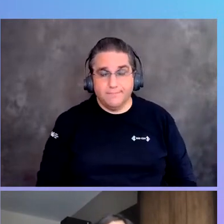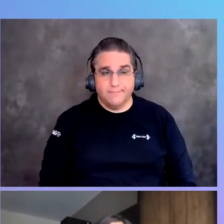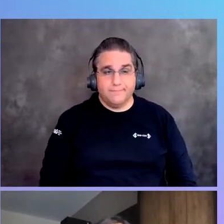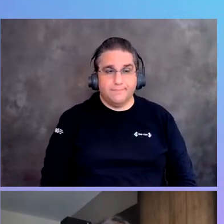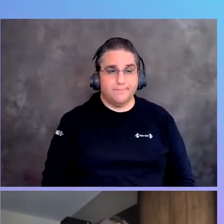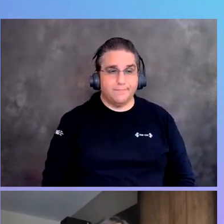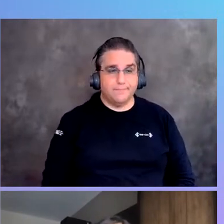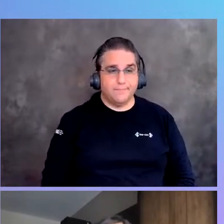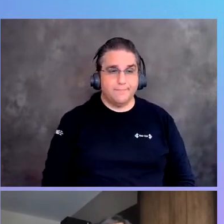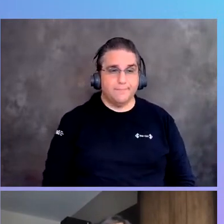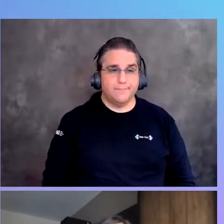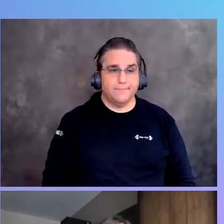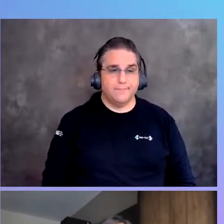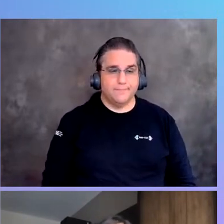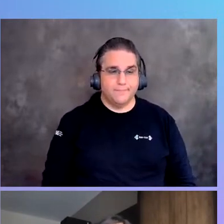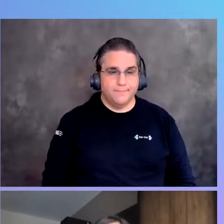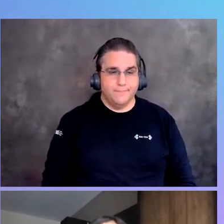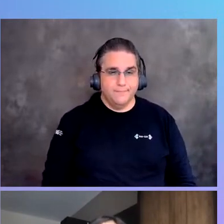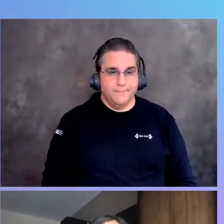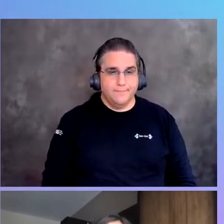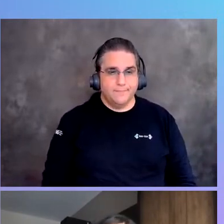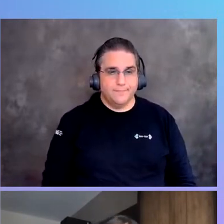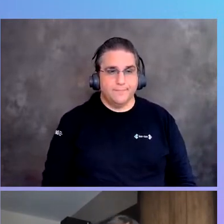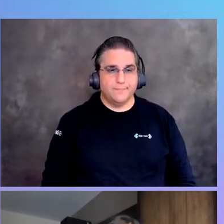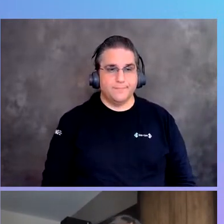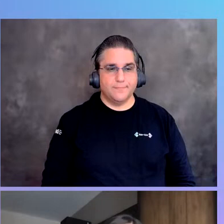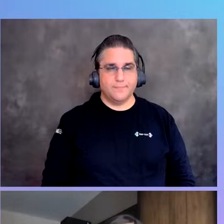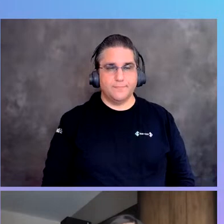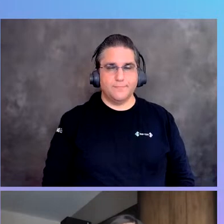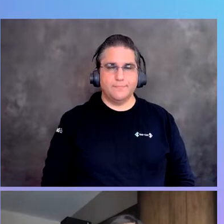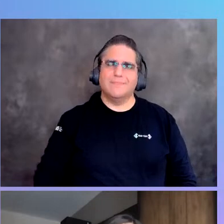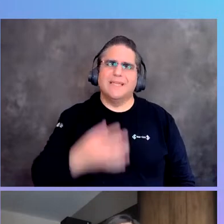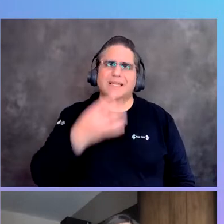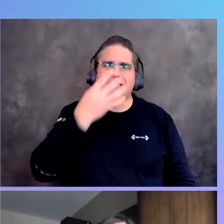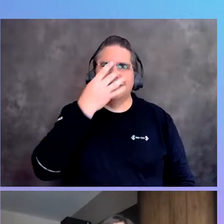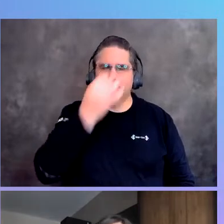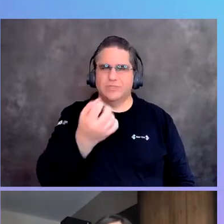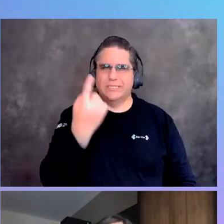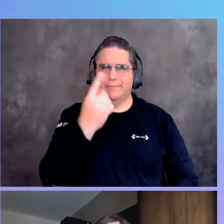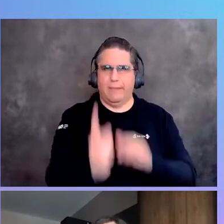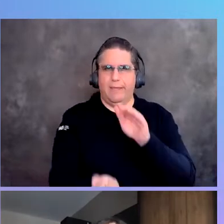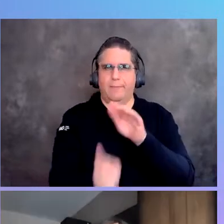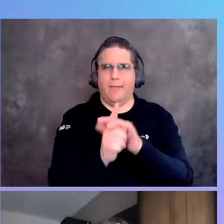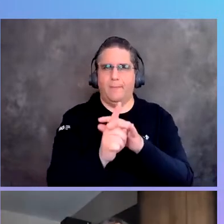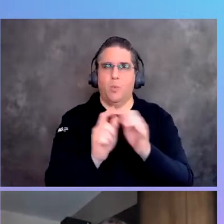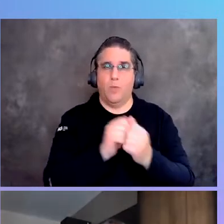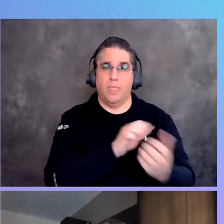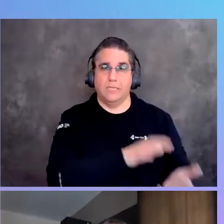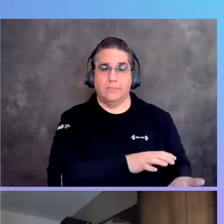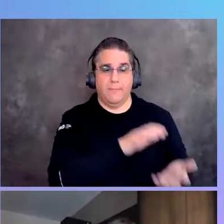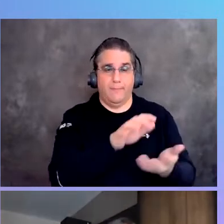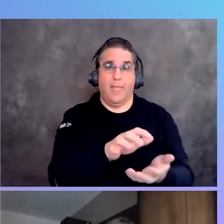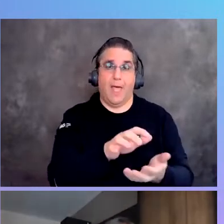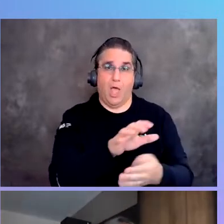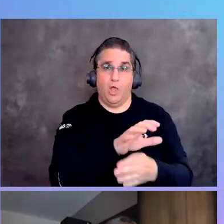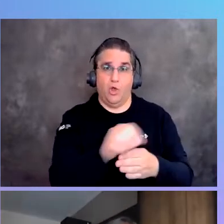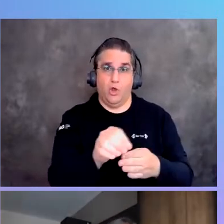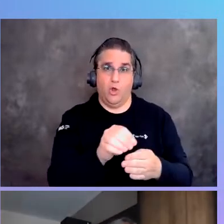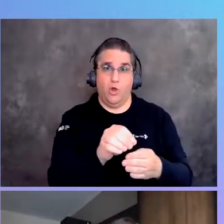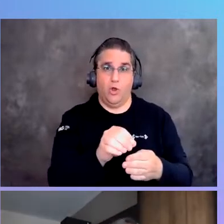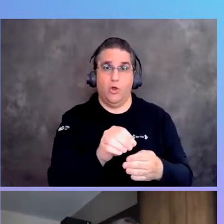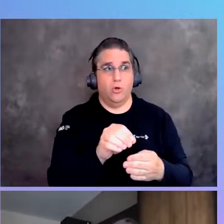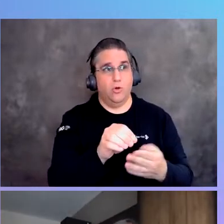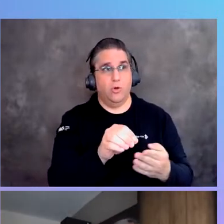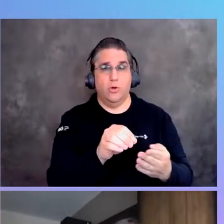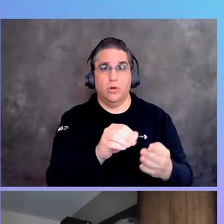A really interesting in evolution to supplier accessibility is broadening into supplier diversity.